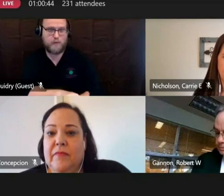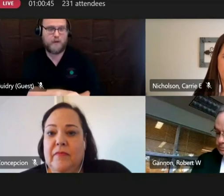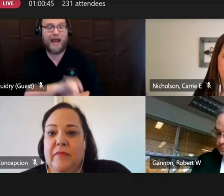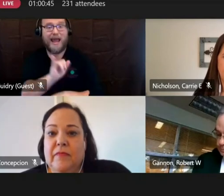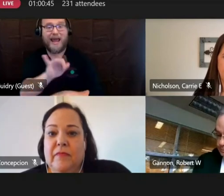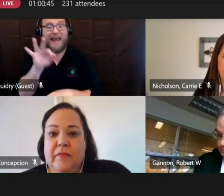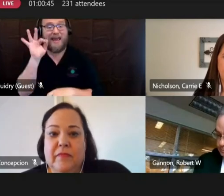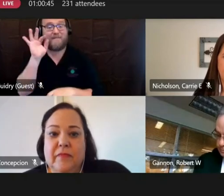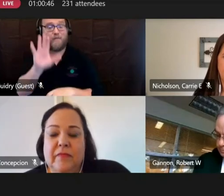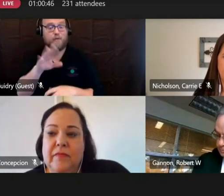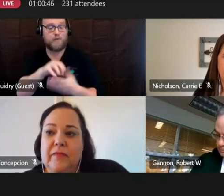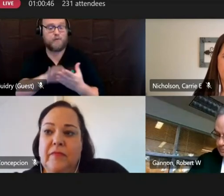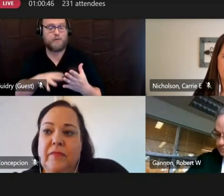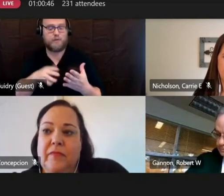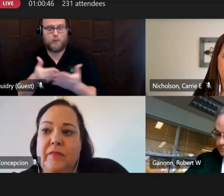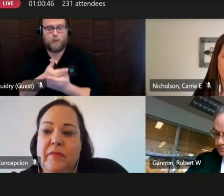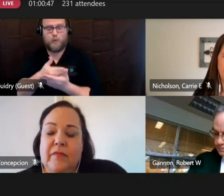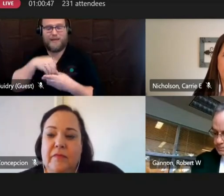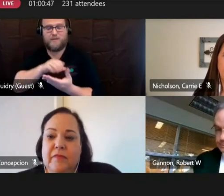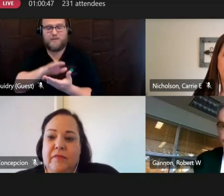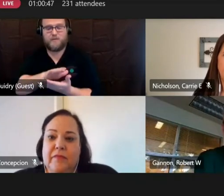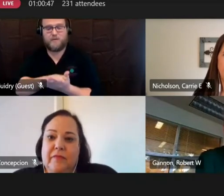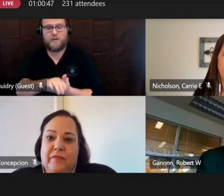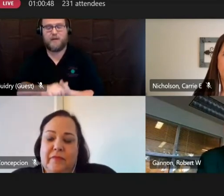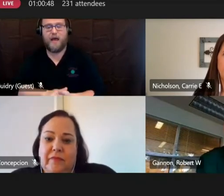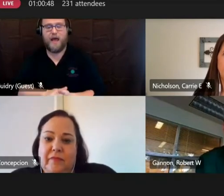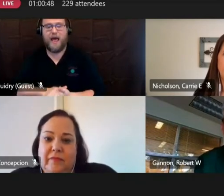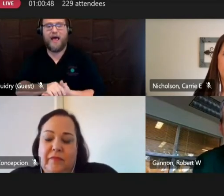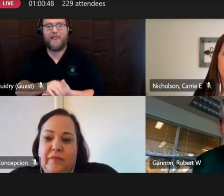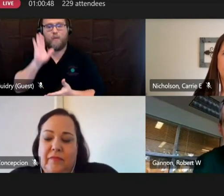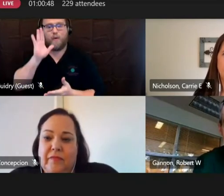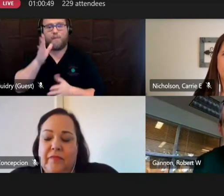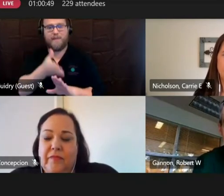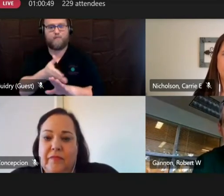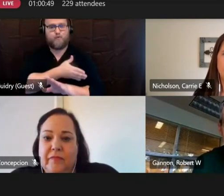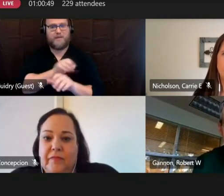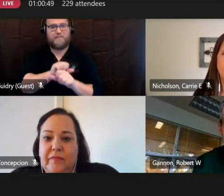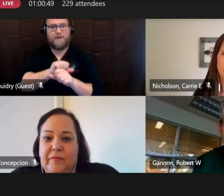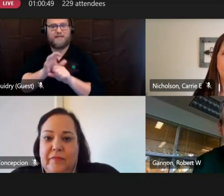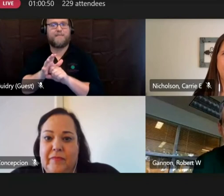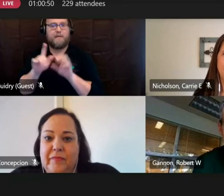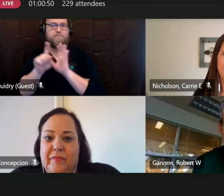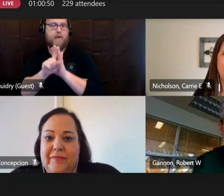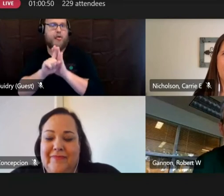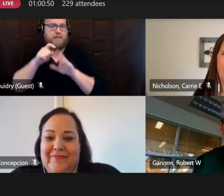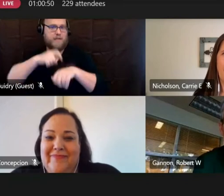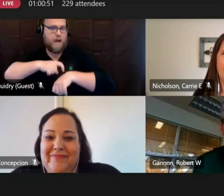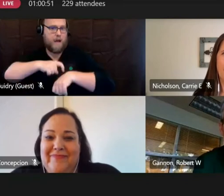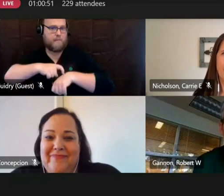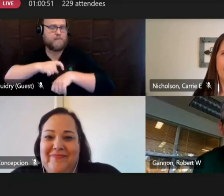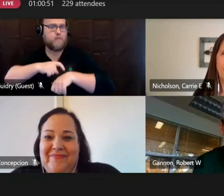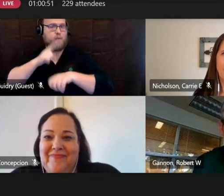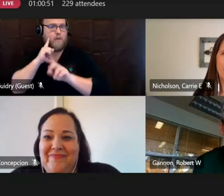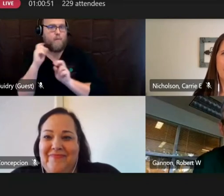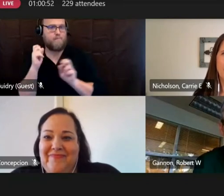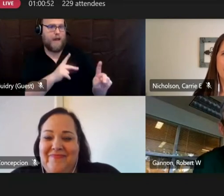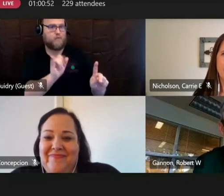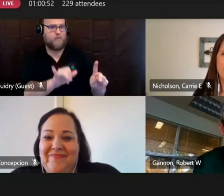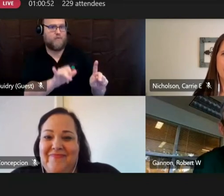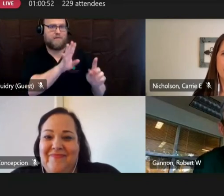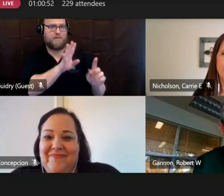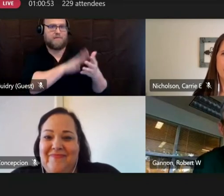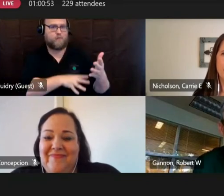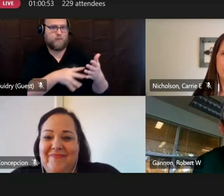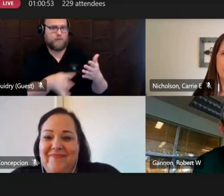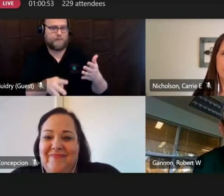would be those pre-pandemic bell times that we would go back to. Yes. Thank you. So let me pause